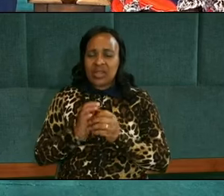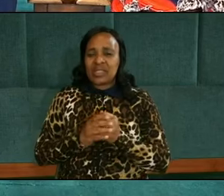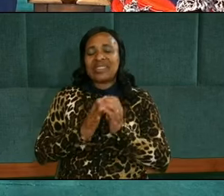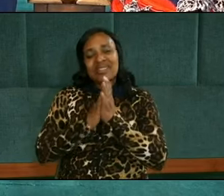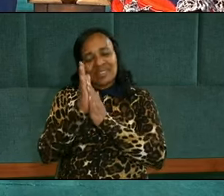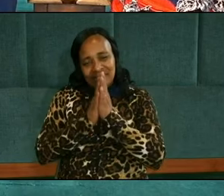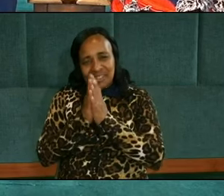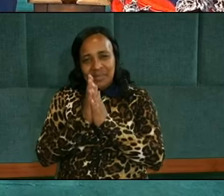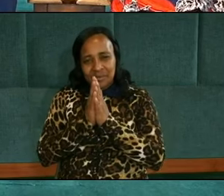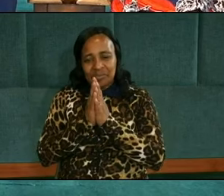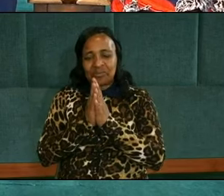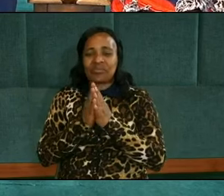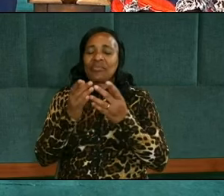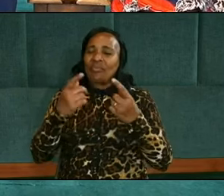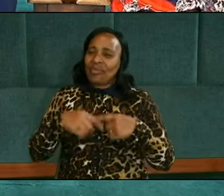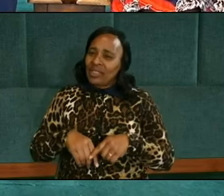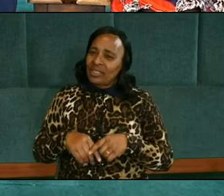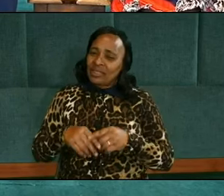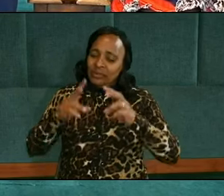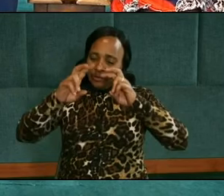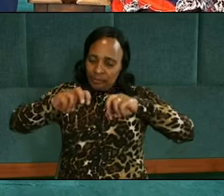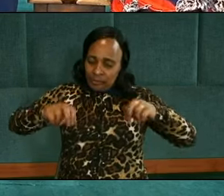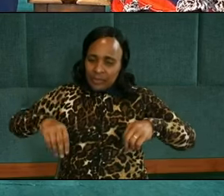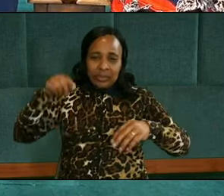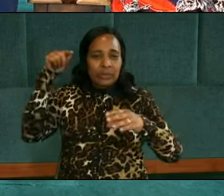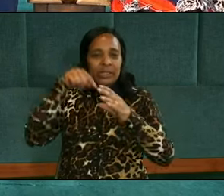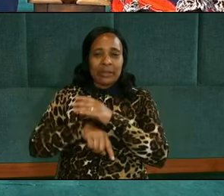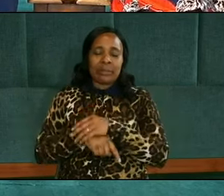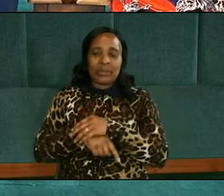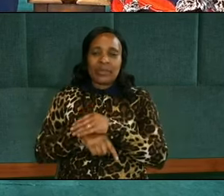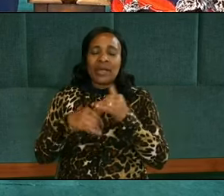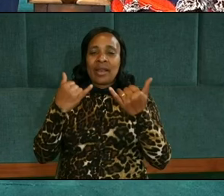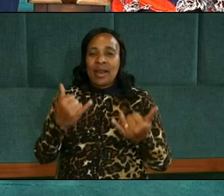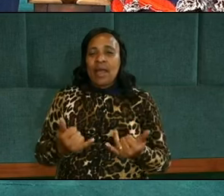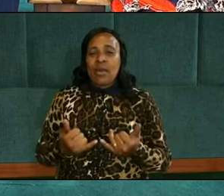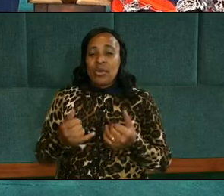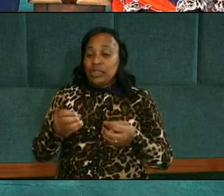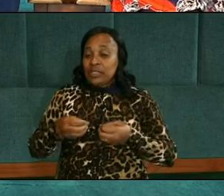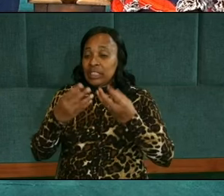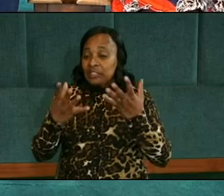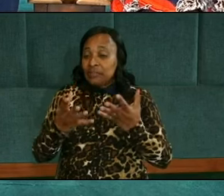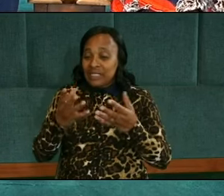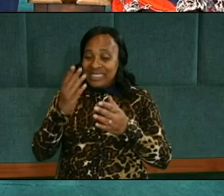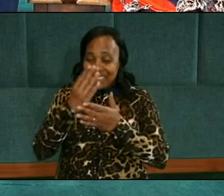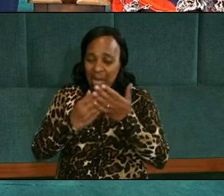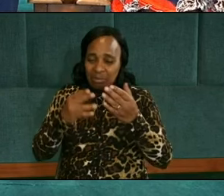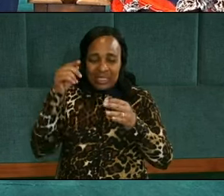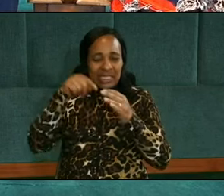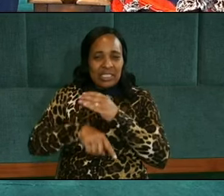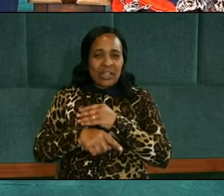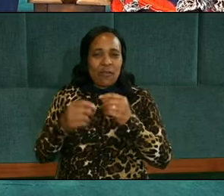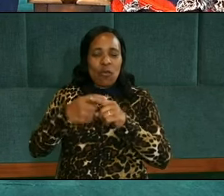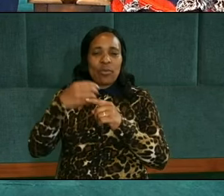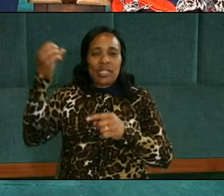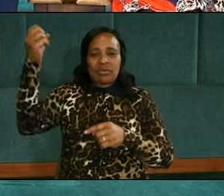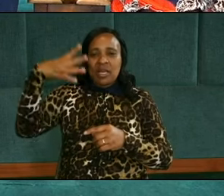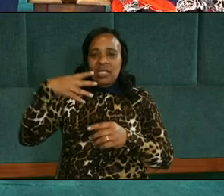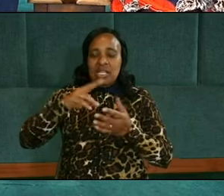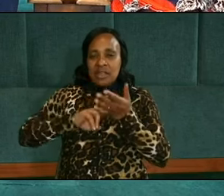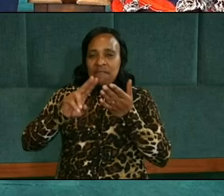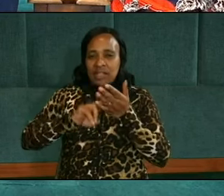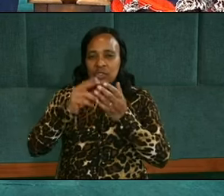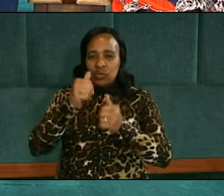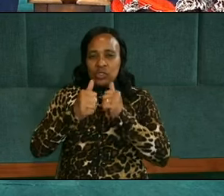Interesting. Let's dig deep. All right. So the flashlight section gives us some insights from inspired commentary on the text we